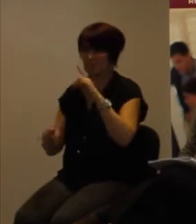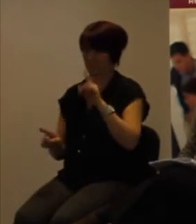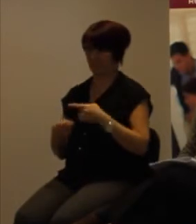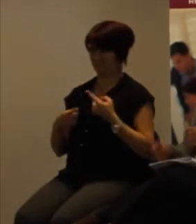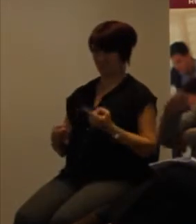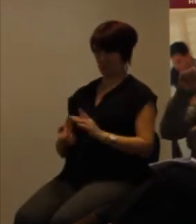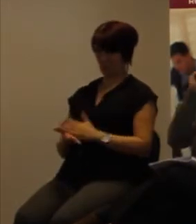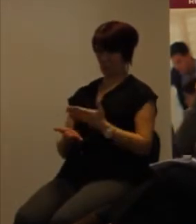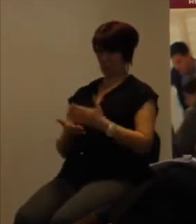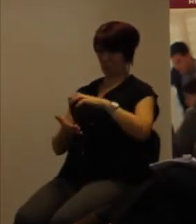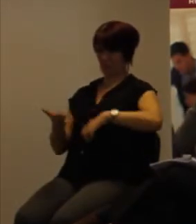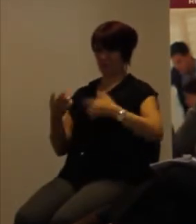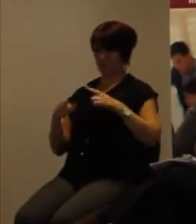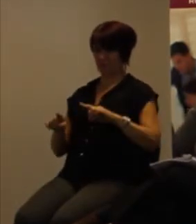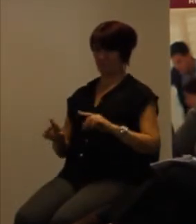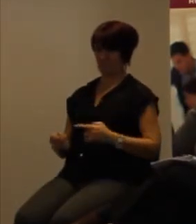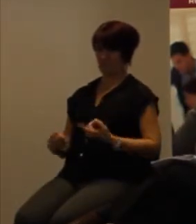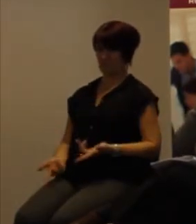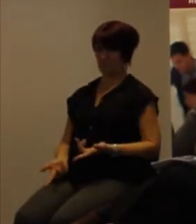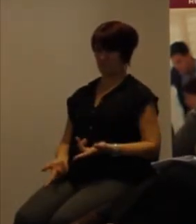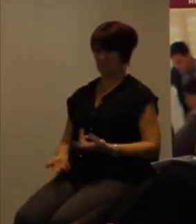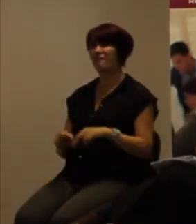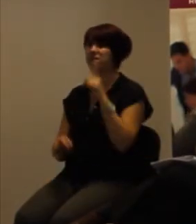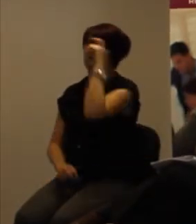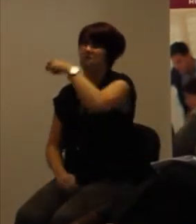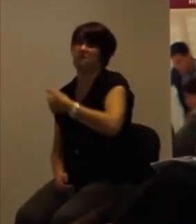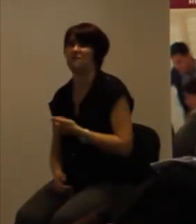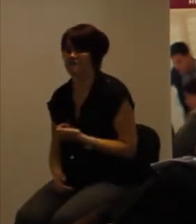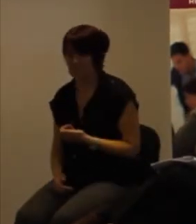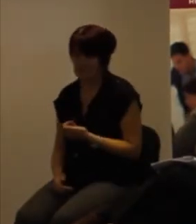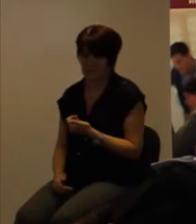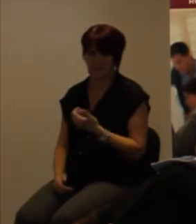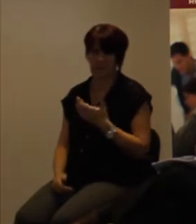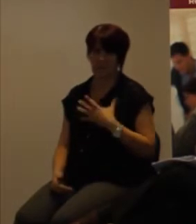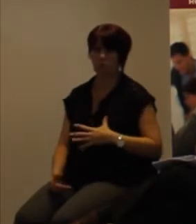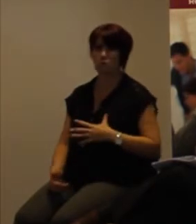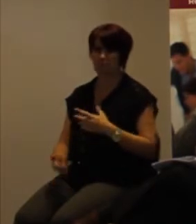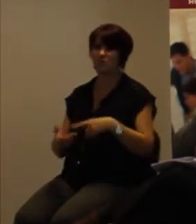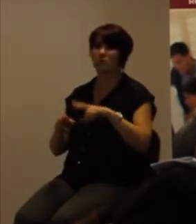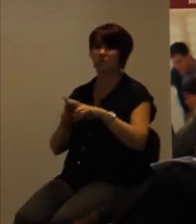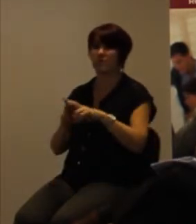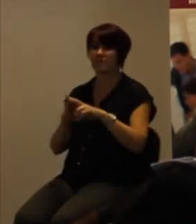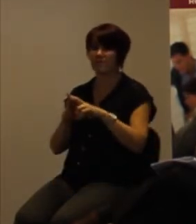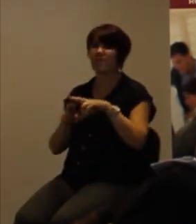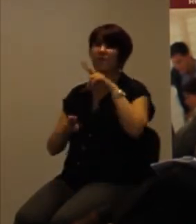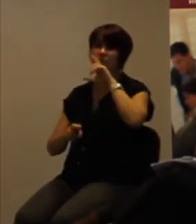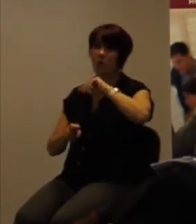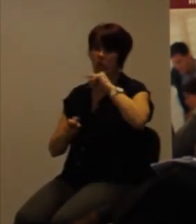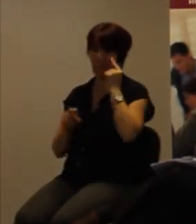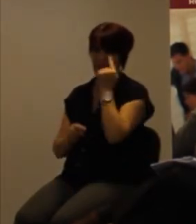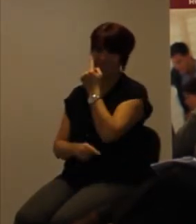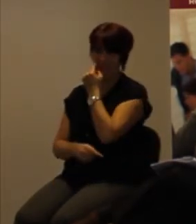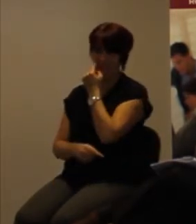transcript of music unless you're very clever. I don't think that would be necessary. So we're talking about verbal